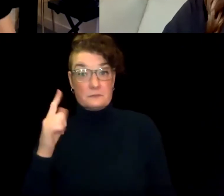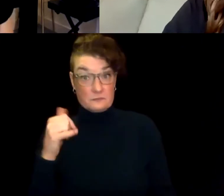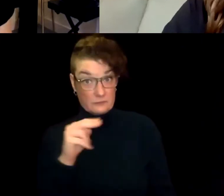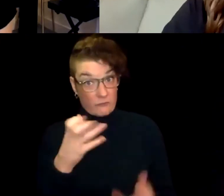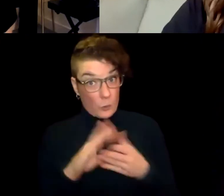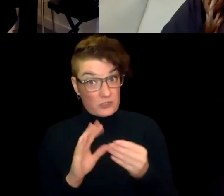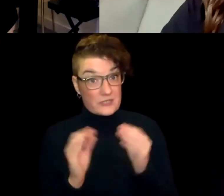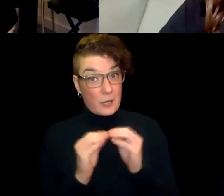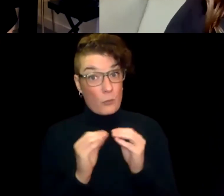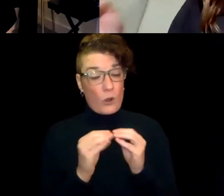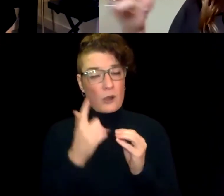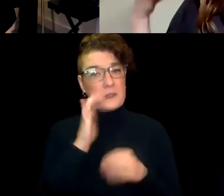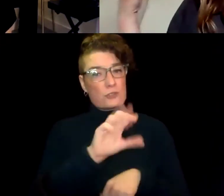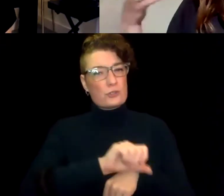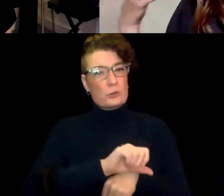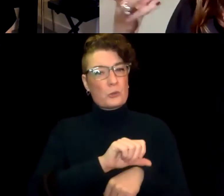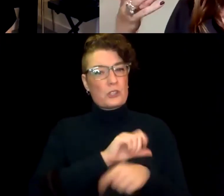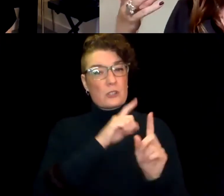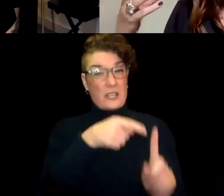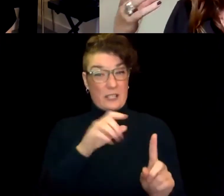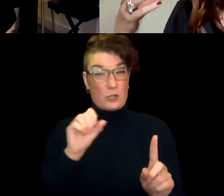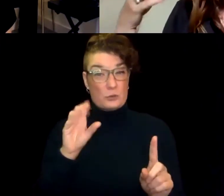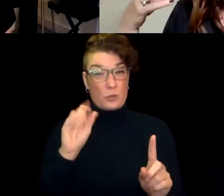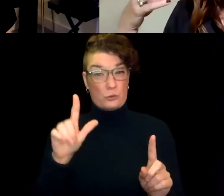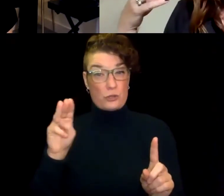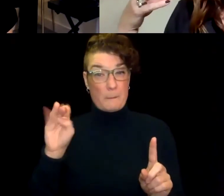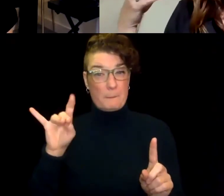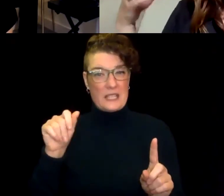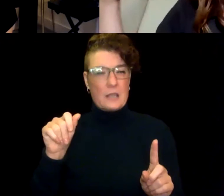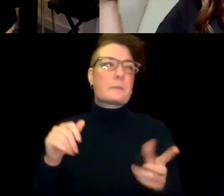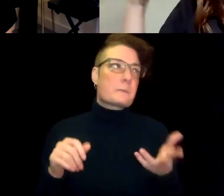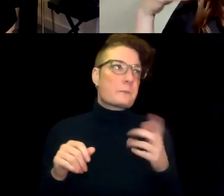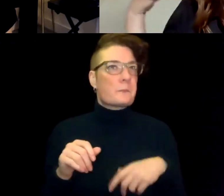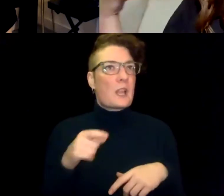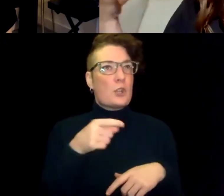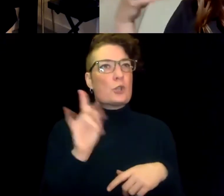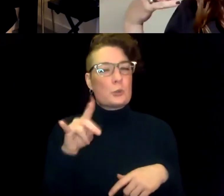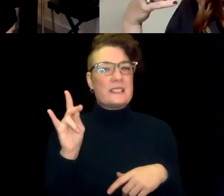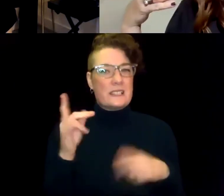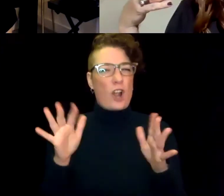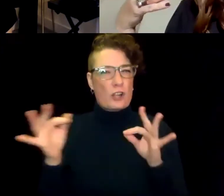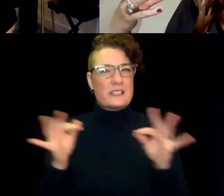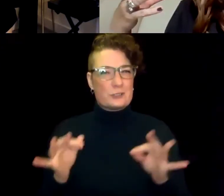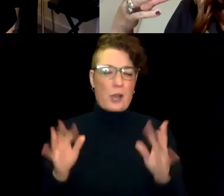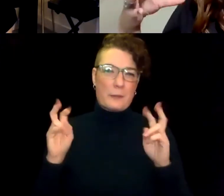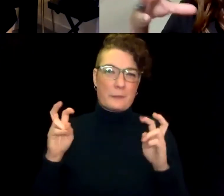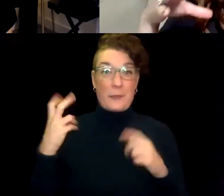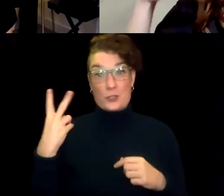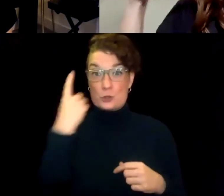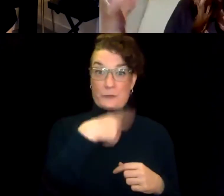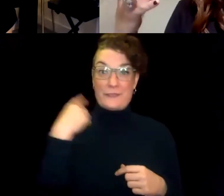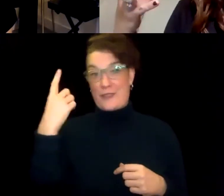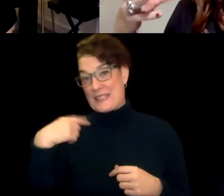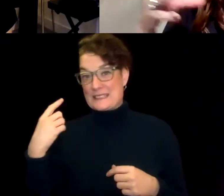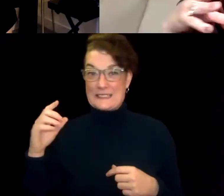in social media, I mean, and you've sort of described the two faces of social media. On